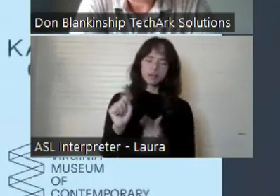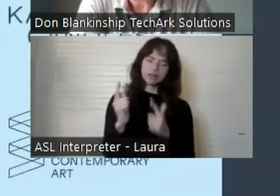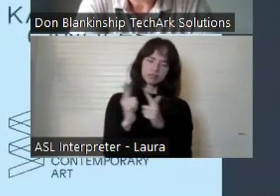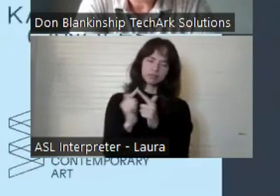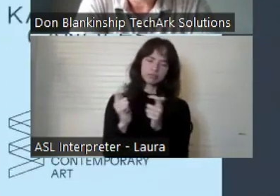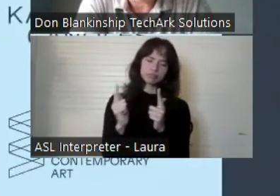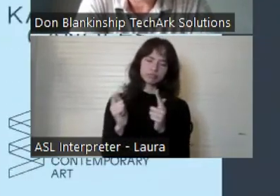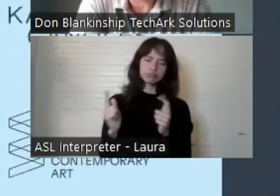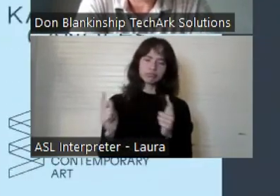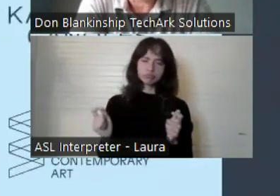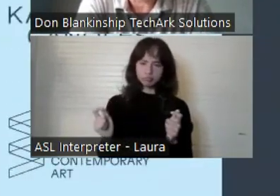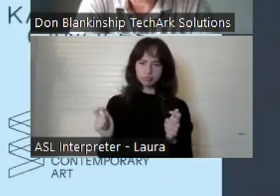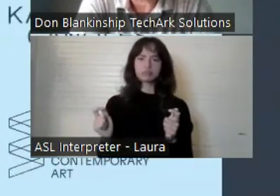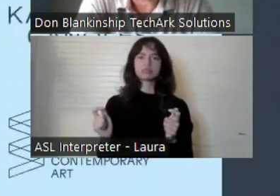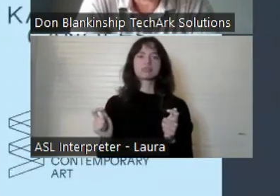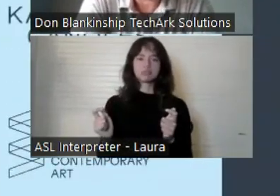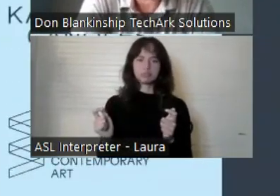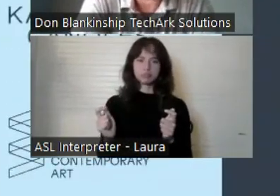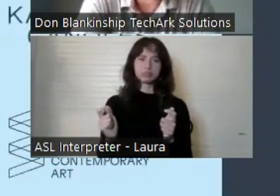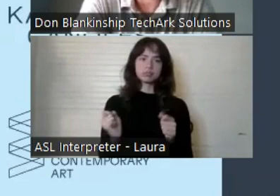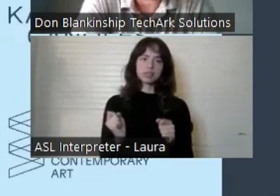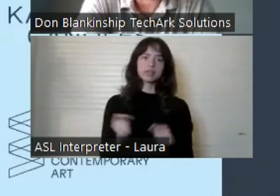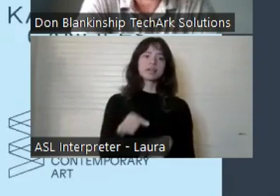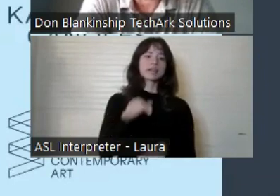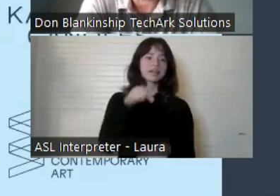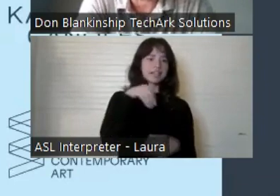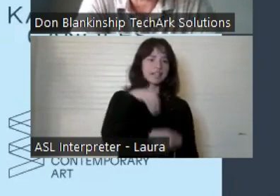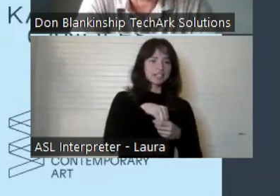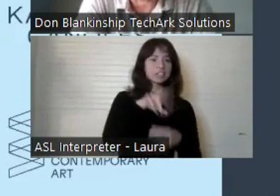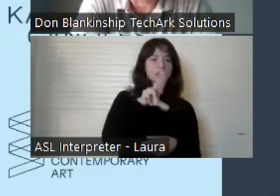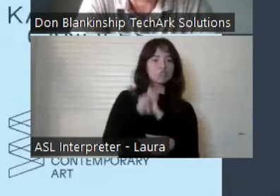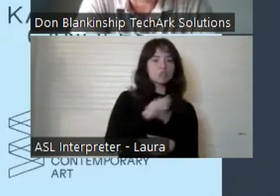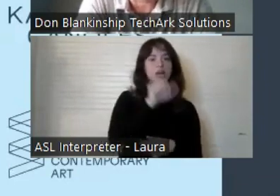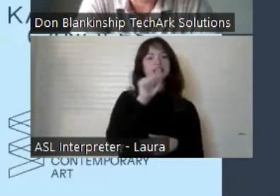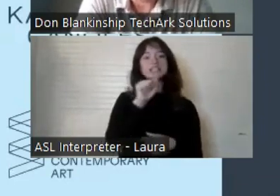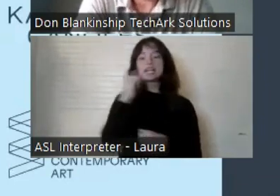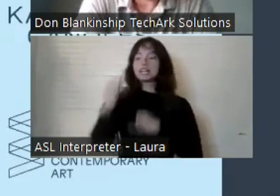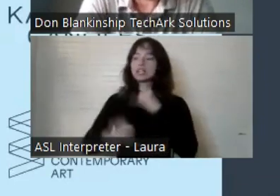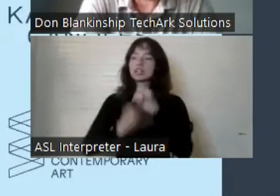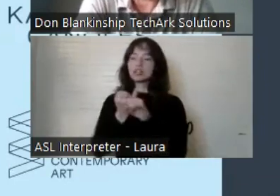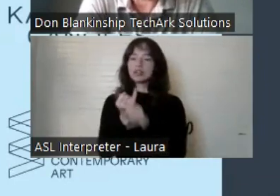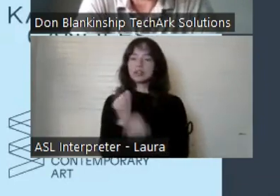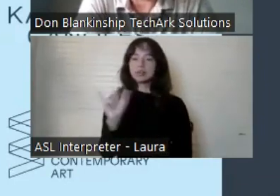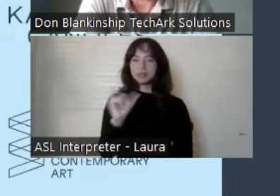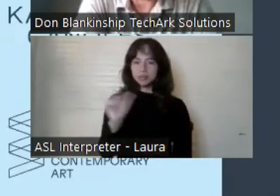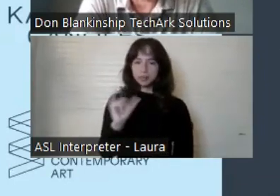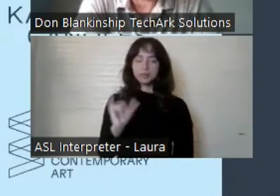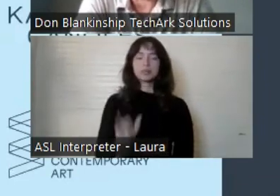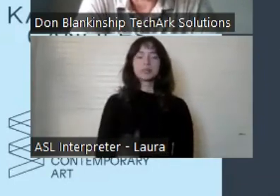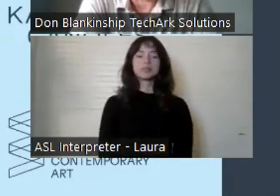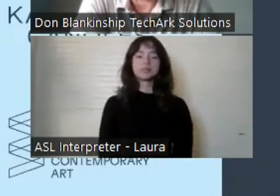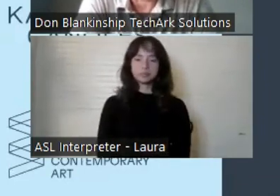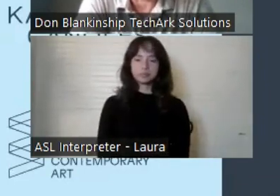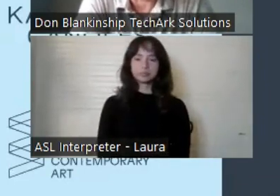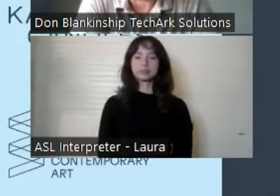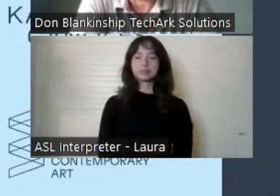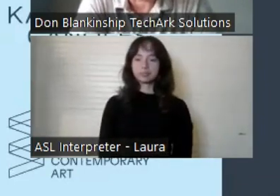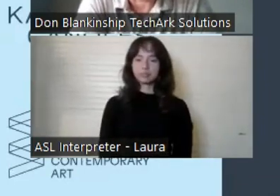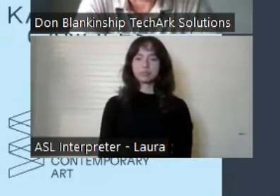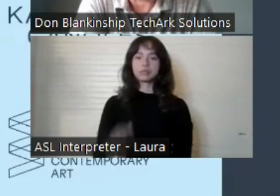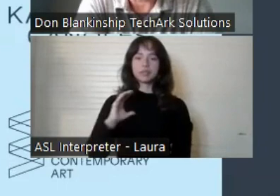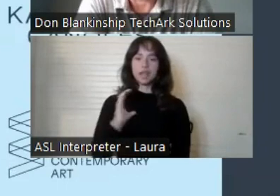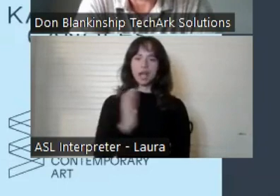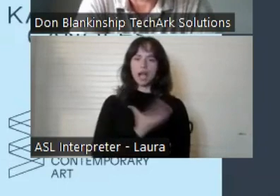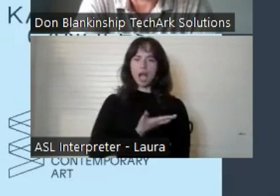SEO. So what TechArk is, we consider ourselves industry agnostic, meaning we don't focus on a specific industry